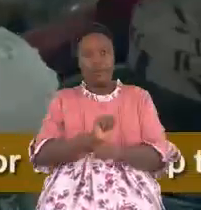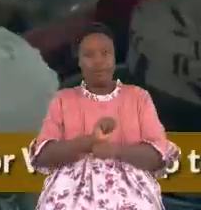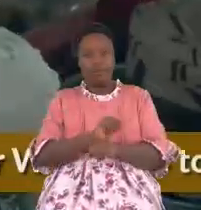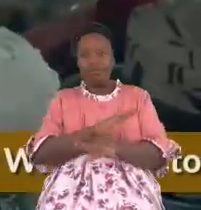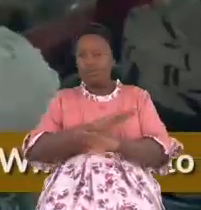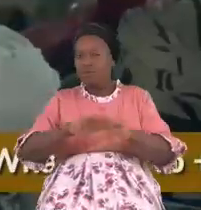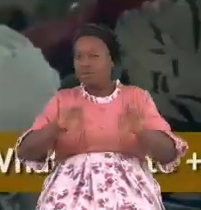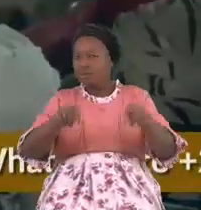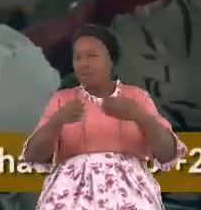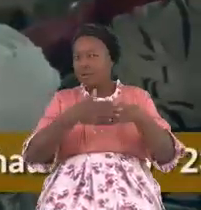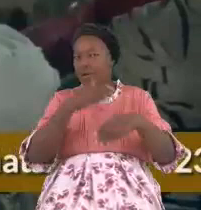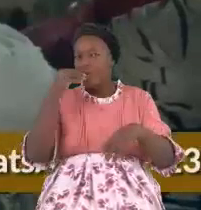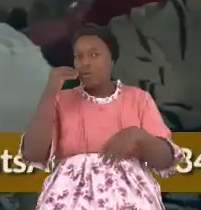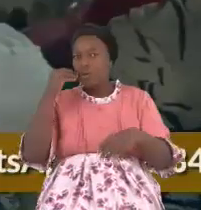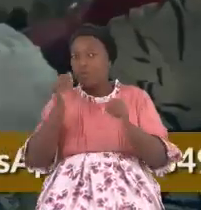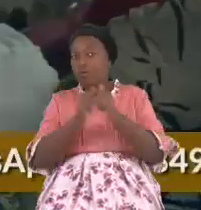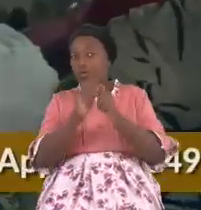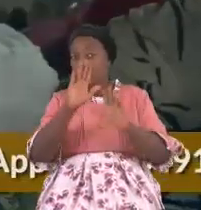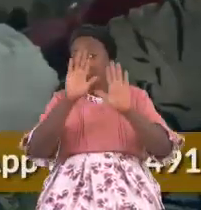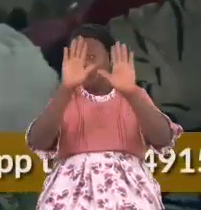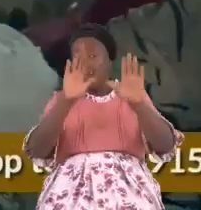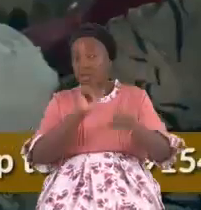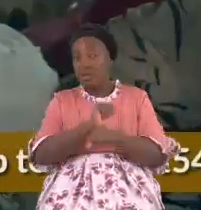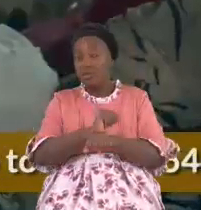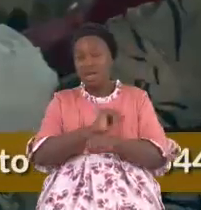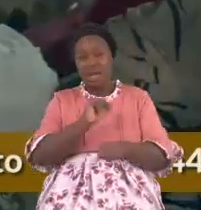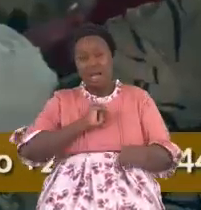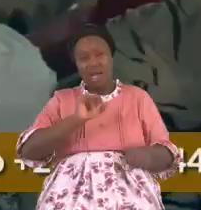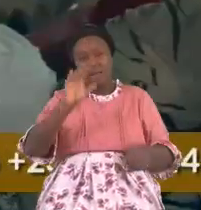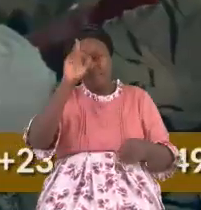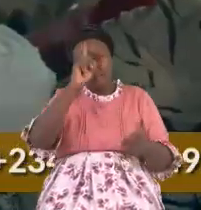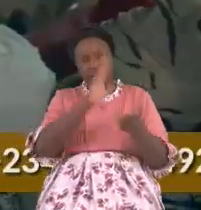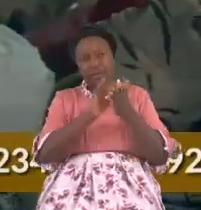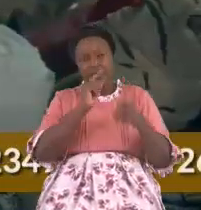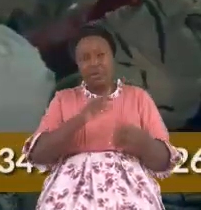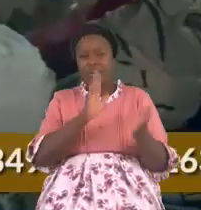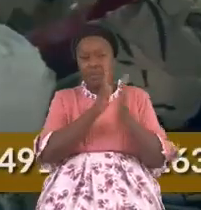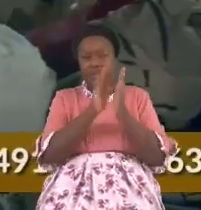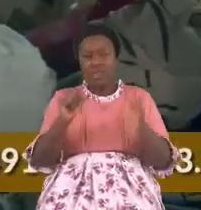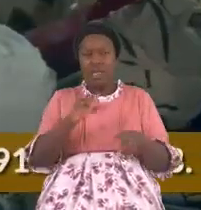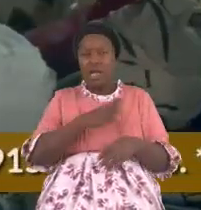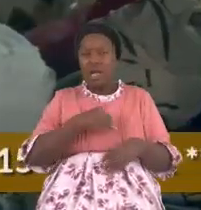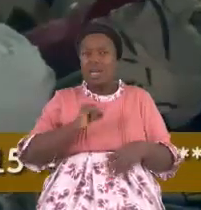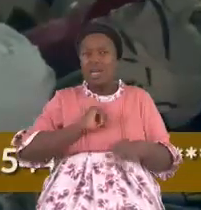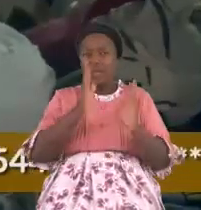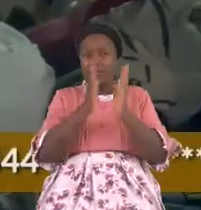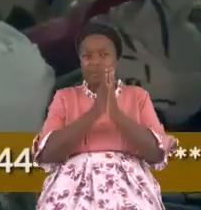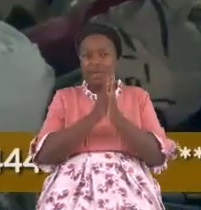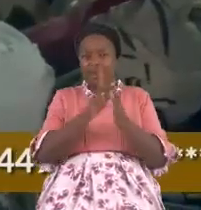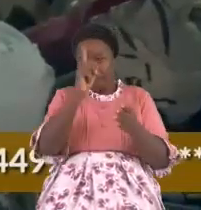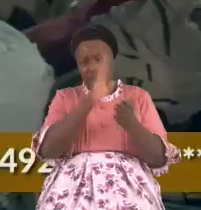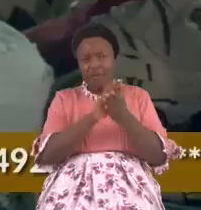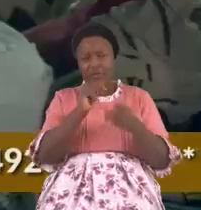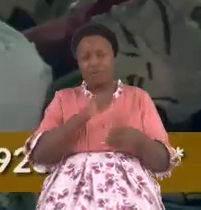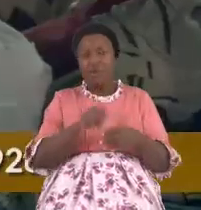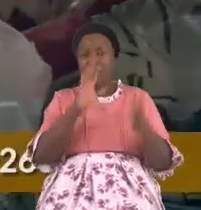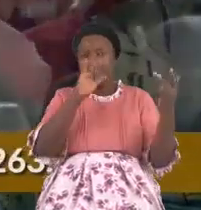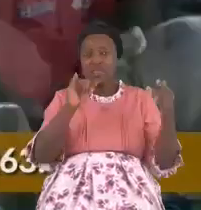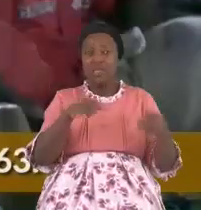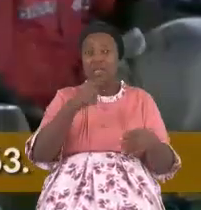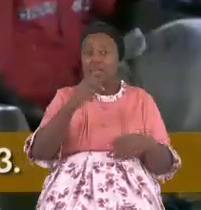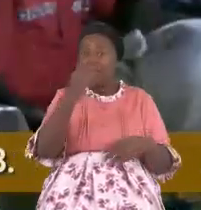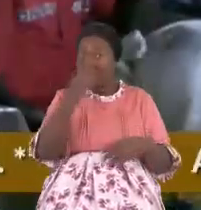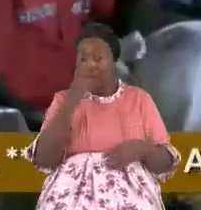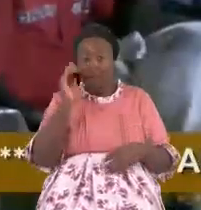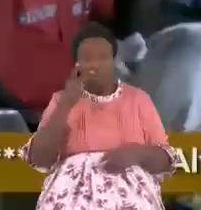believe you are praying i believe you are expecting the blind will see the lame we walk that short